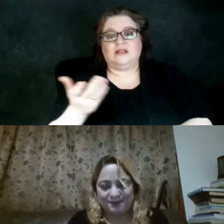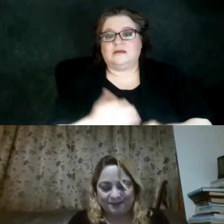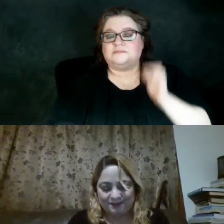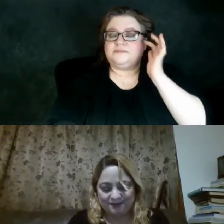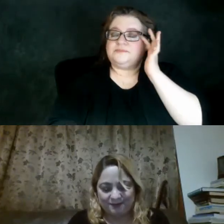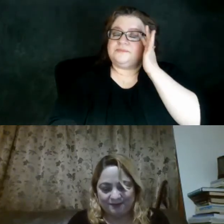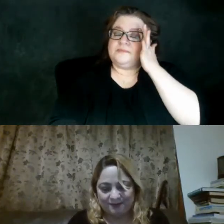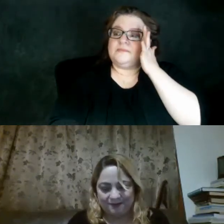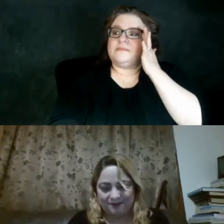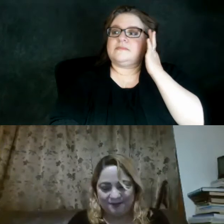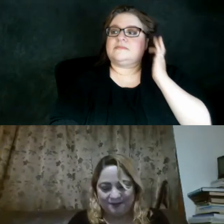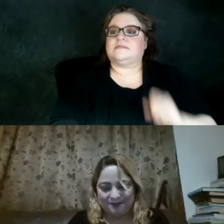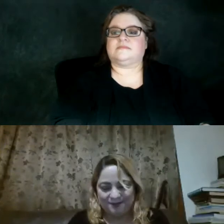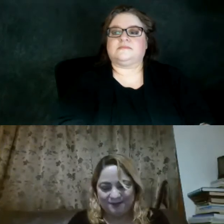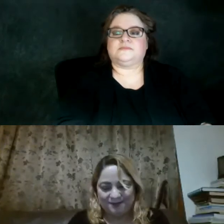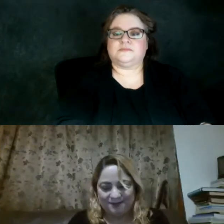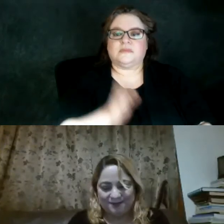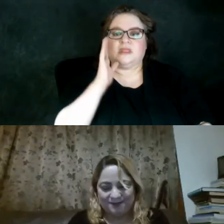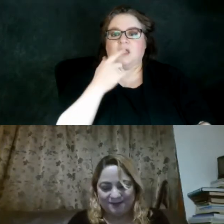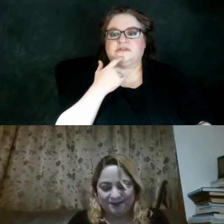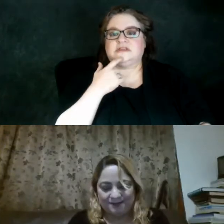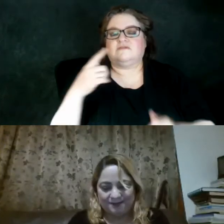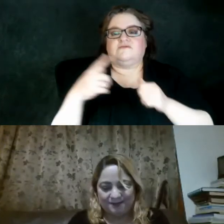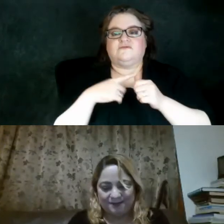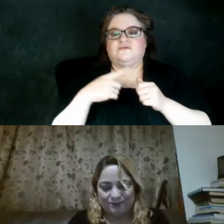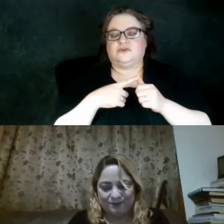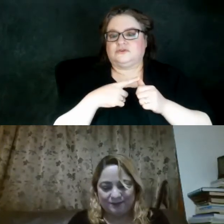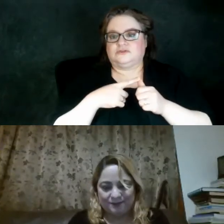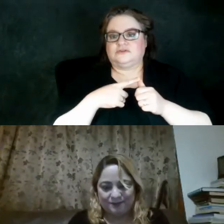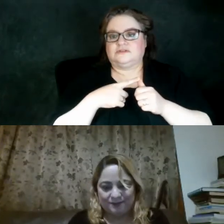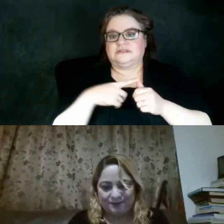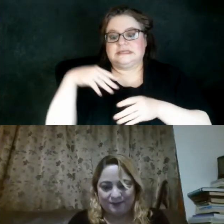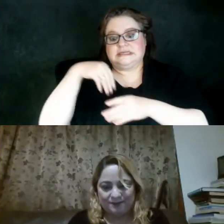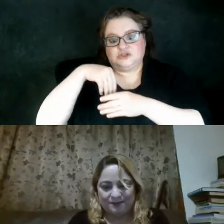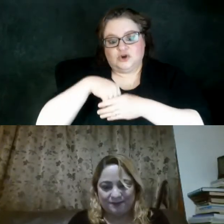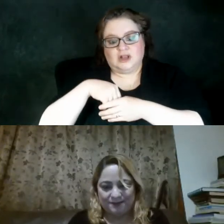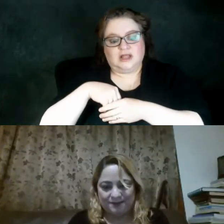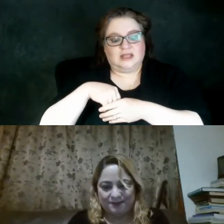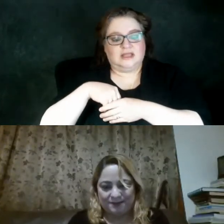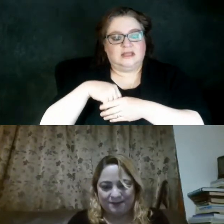I would say, first and foremost, internally,